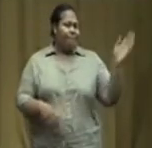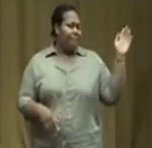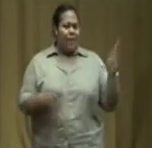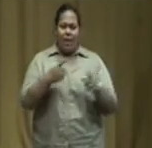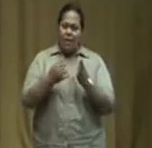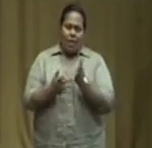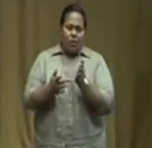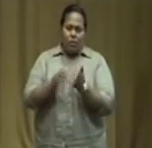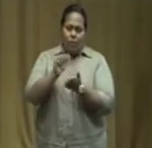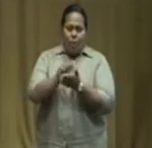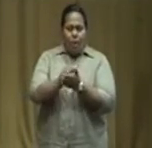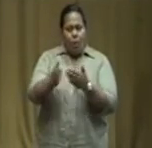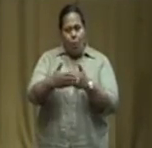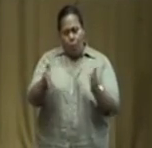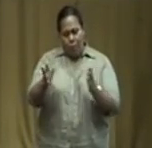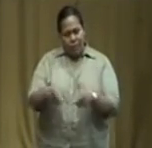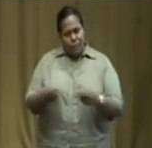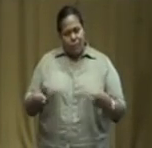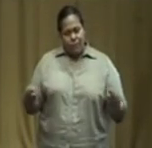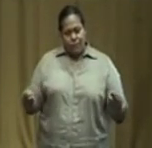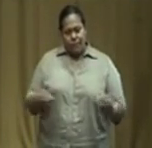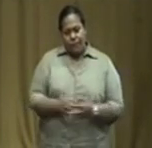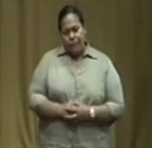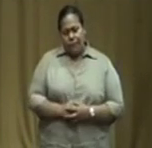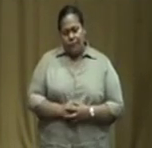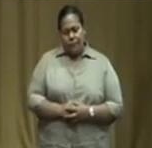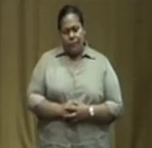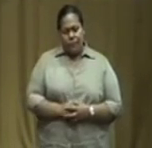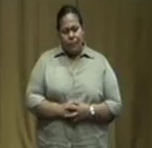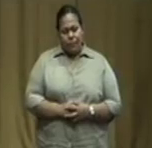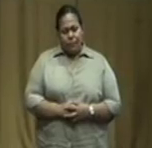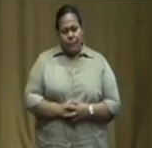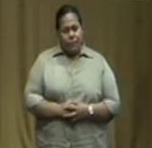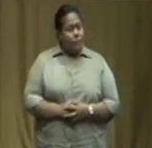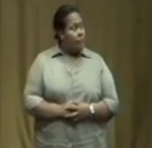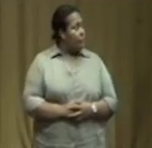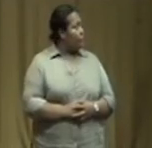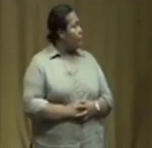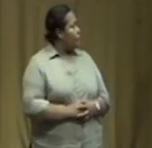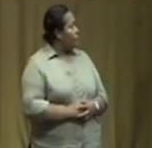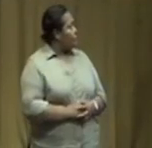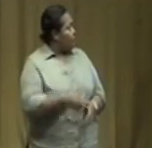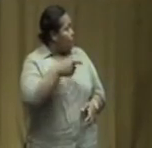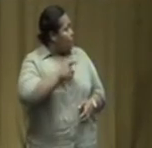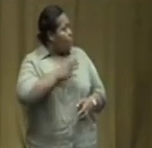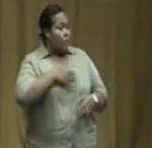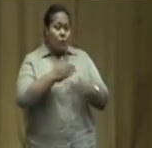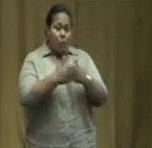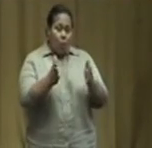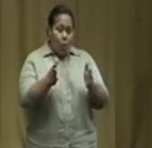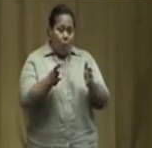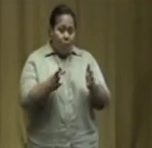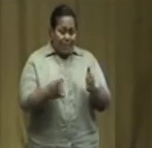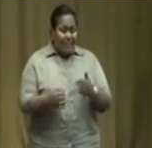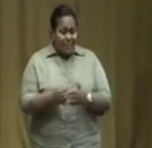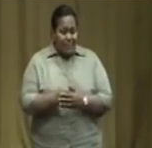source. What the script then does, it applies a custom theme. Because this is open source, you would be able to